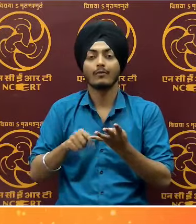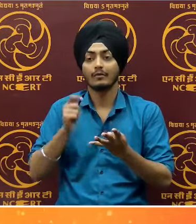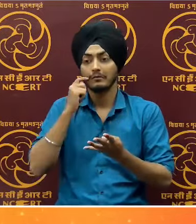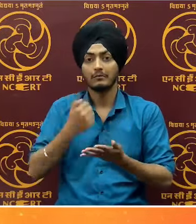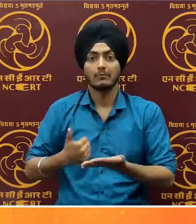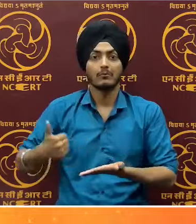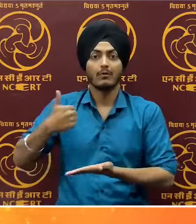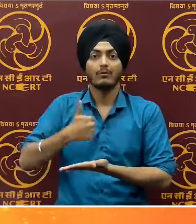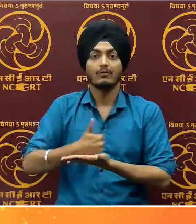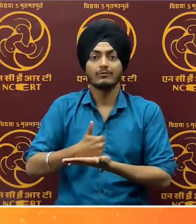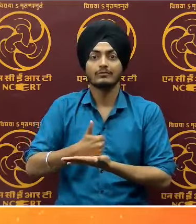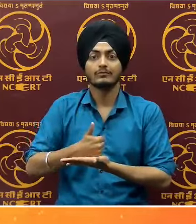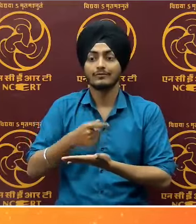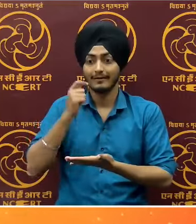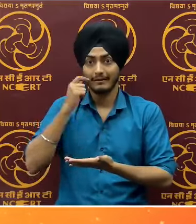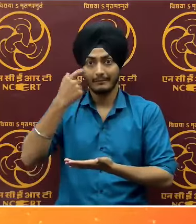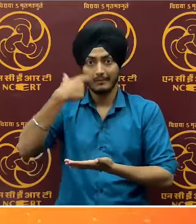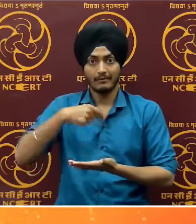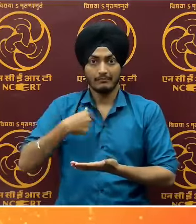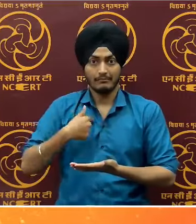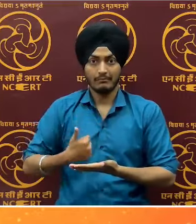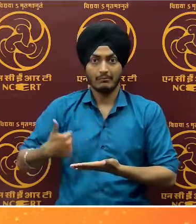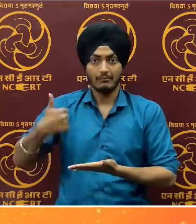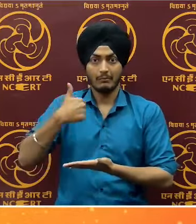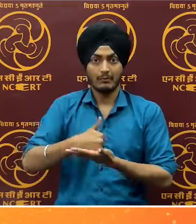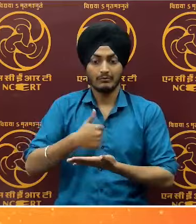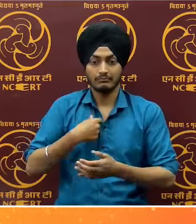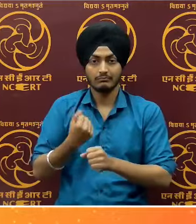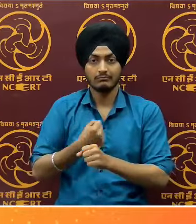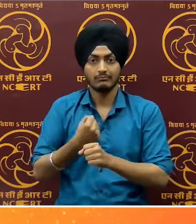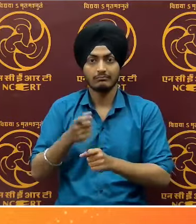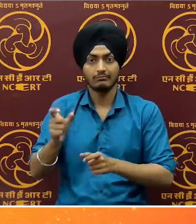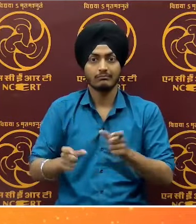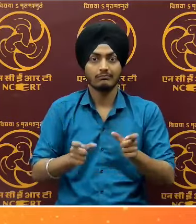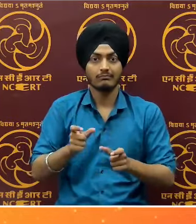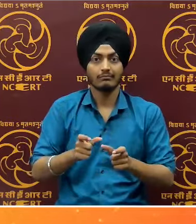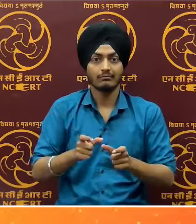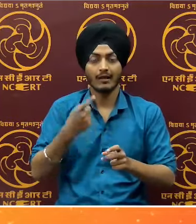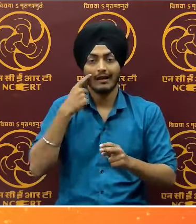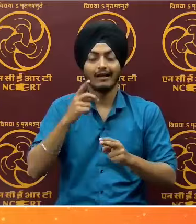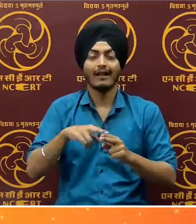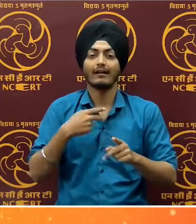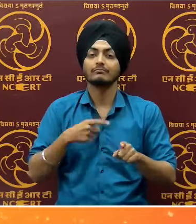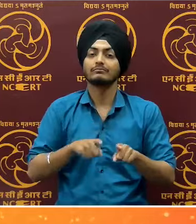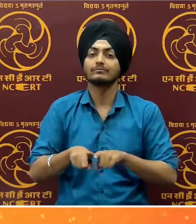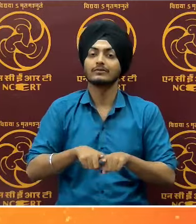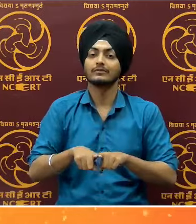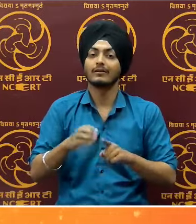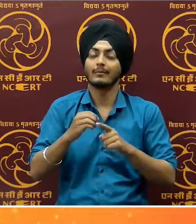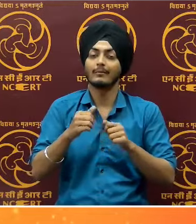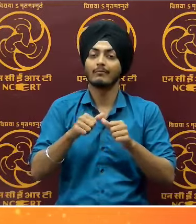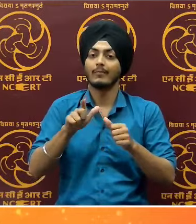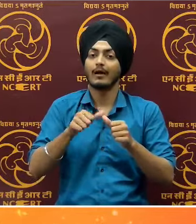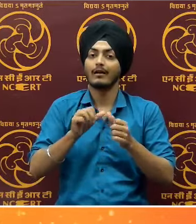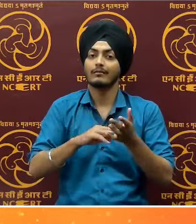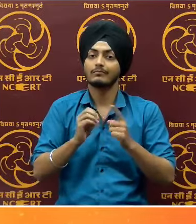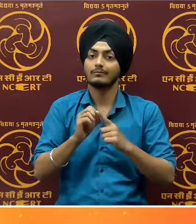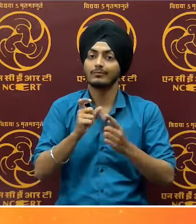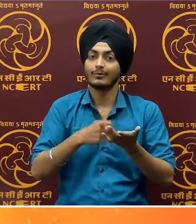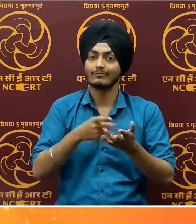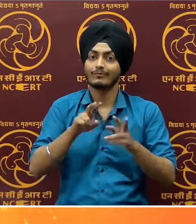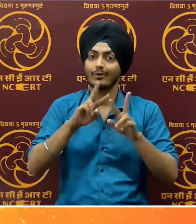who organizes all this. In the case of Palampur, the farmer is the